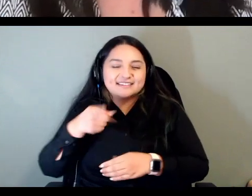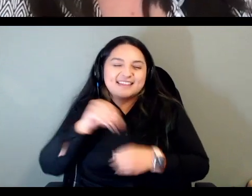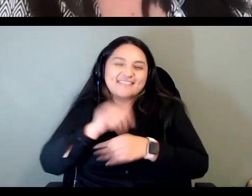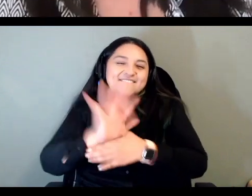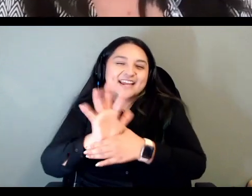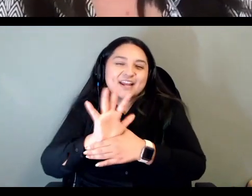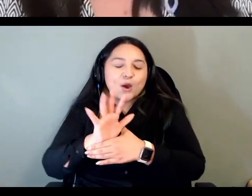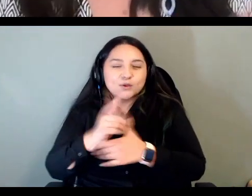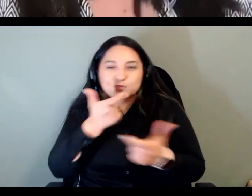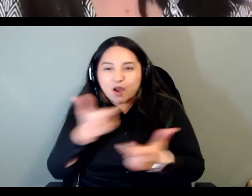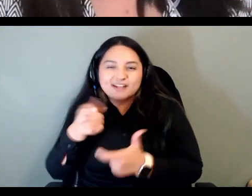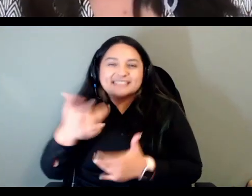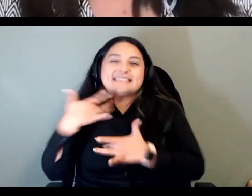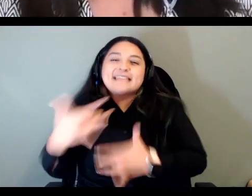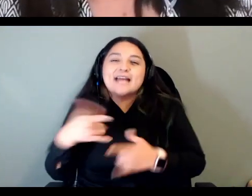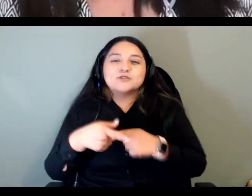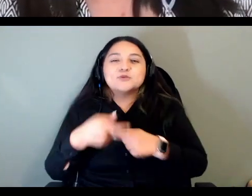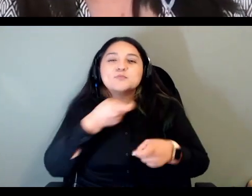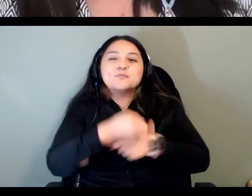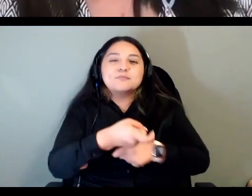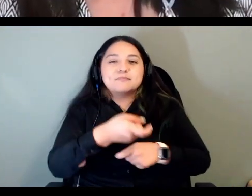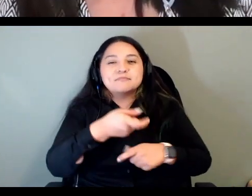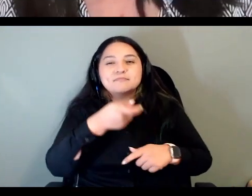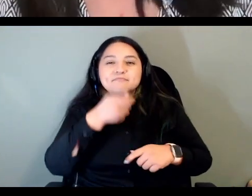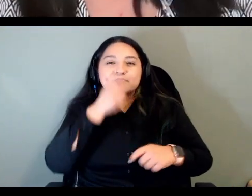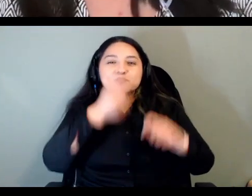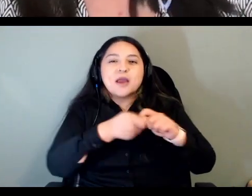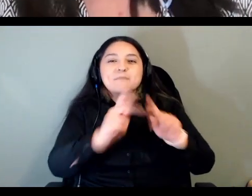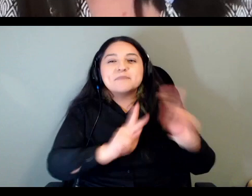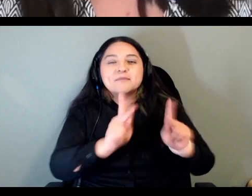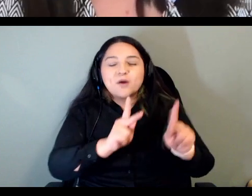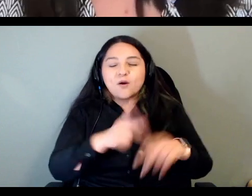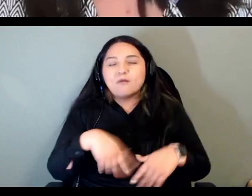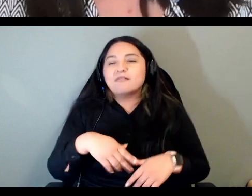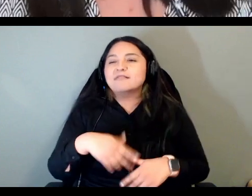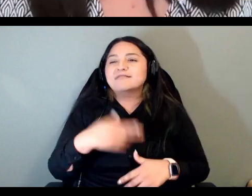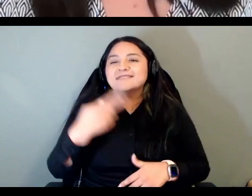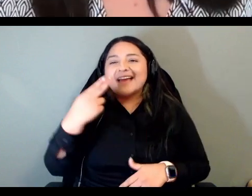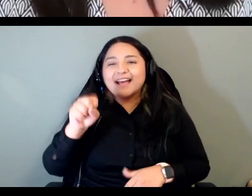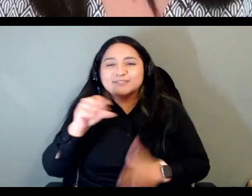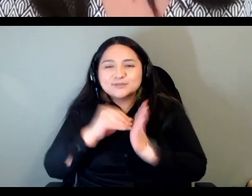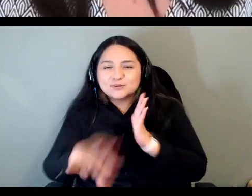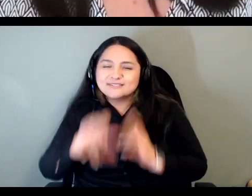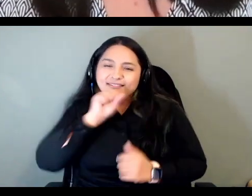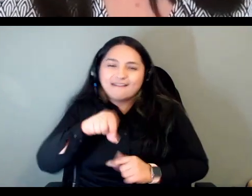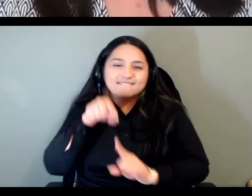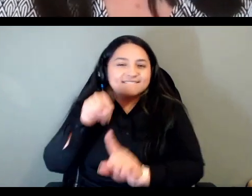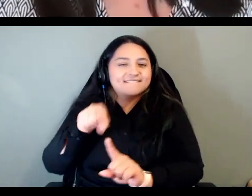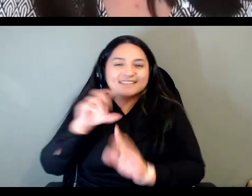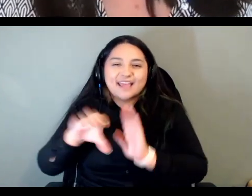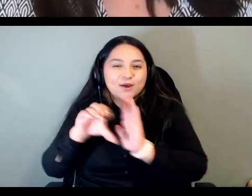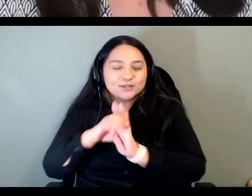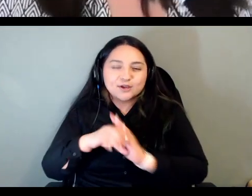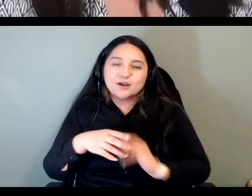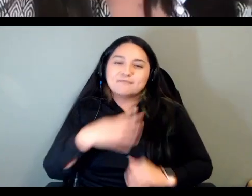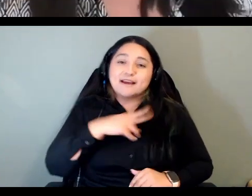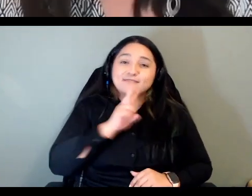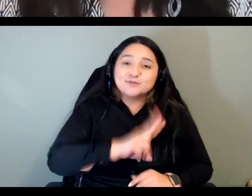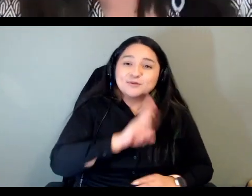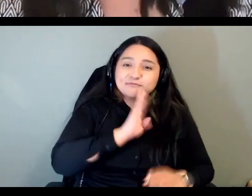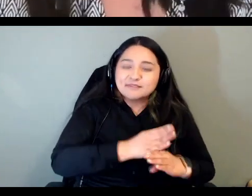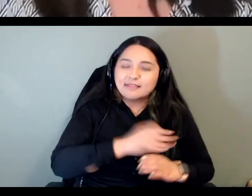And so the kids in the high school class love him. My 2-year-old loves him. Every time he does something funny, they're always like,